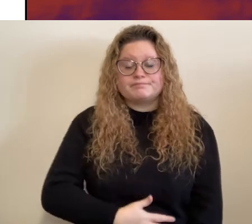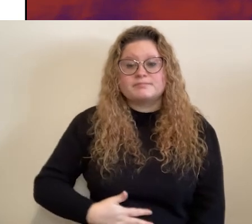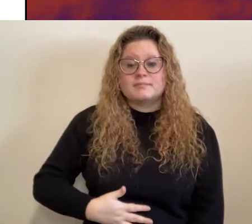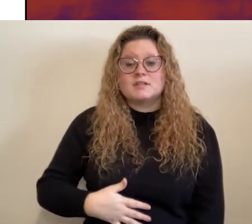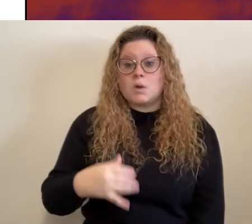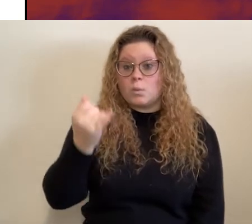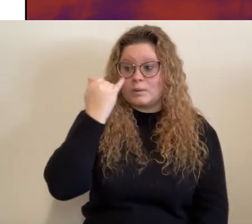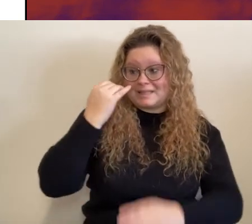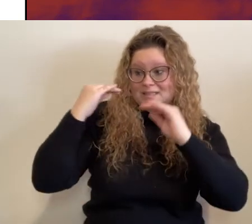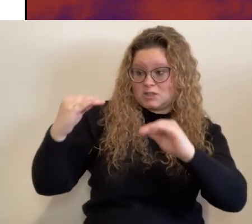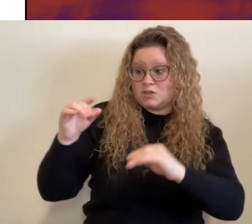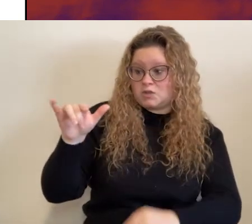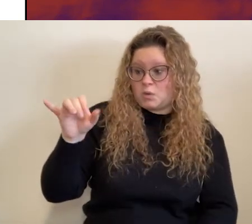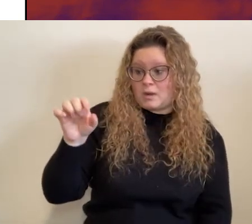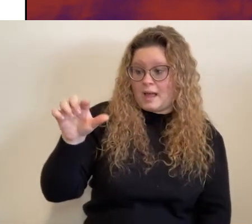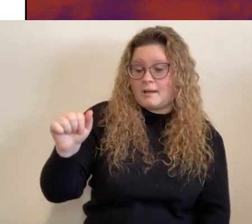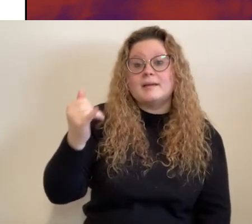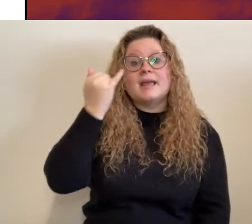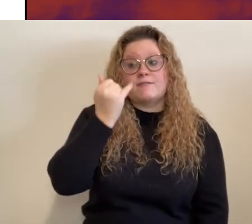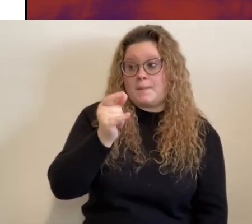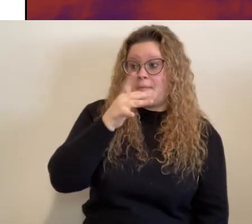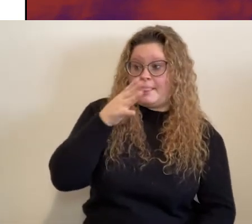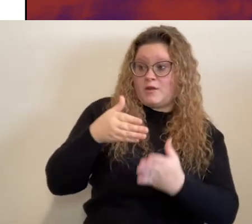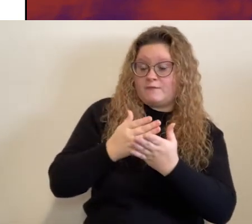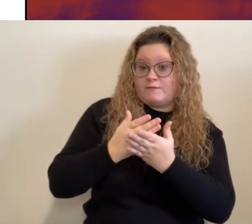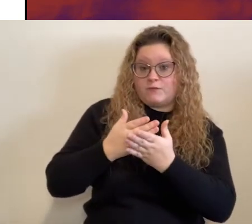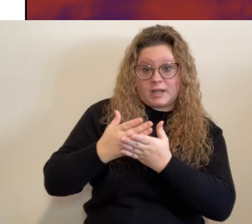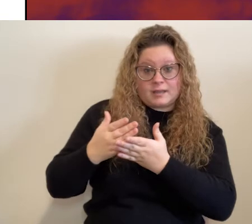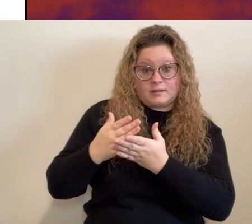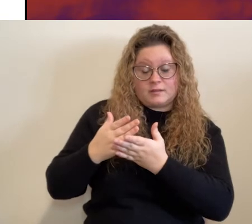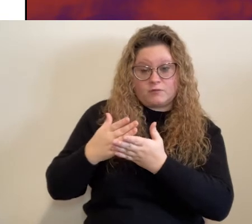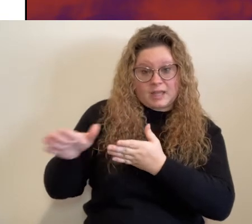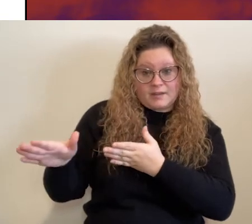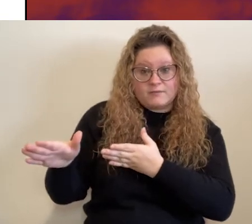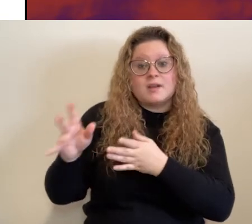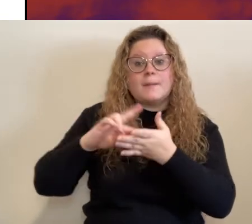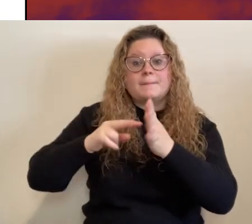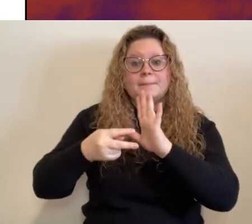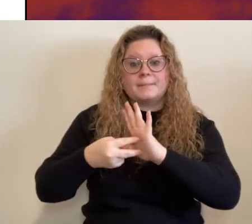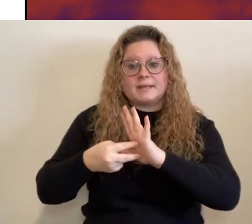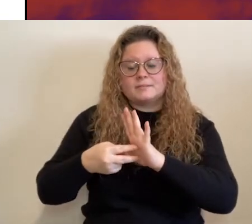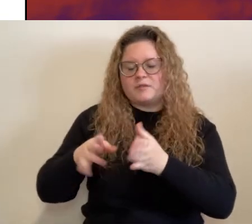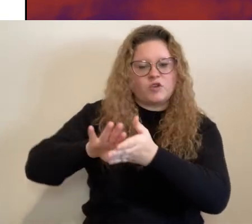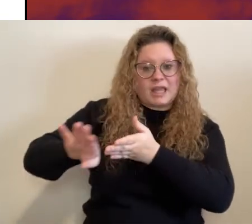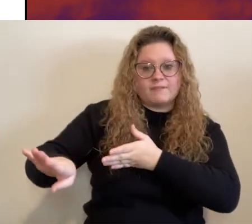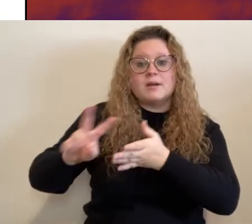if we forgive the mother, we forgive all things in our lives, and we can be successful. So if we have any issues with